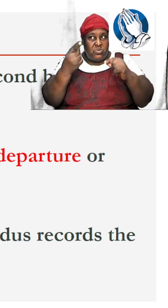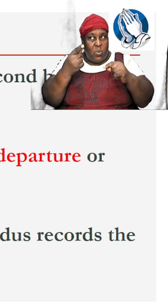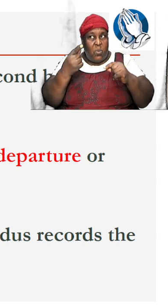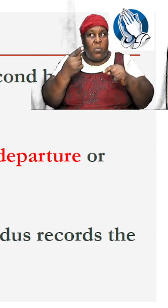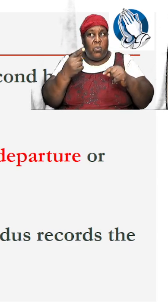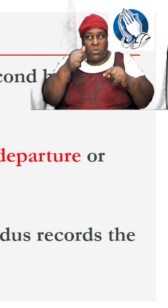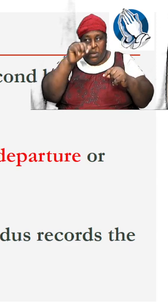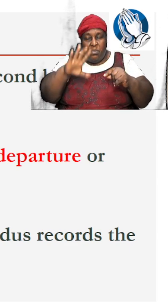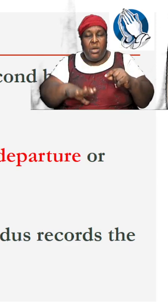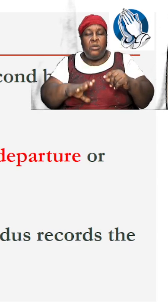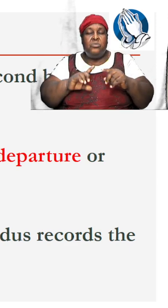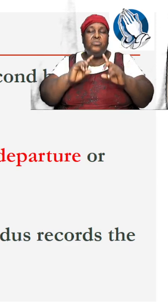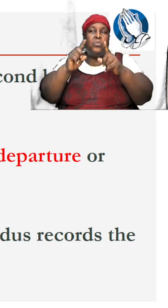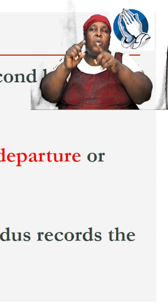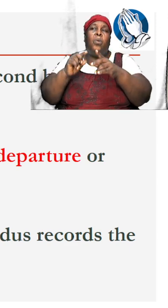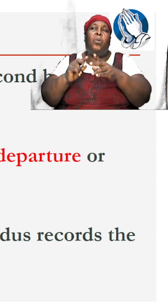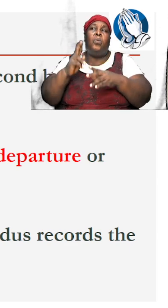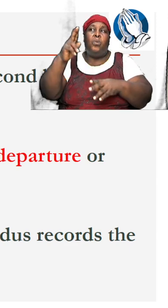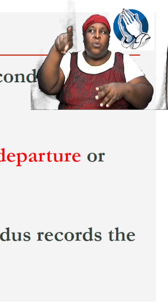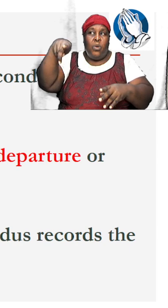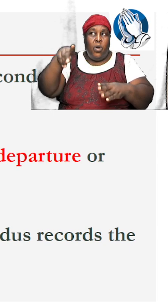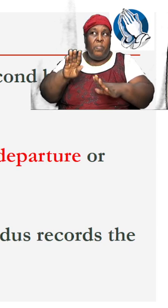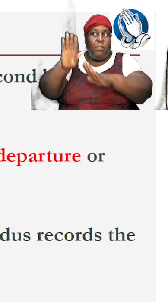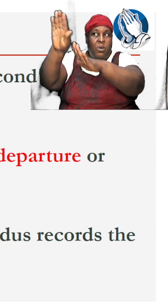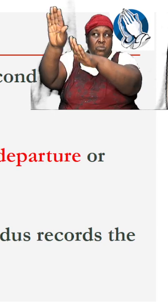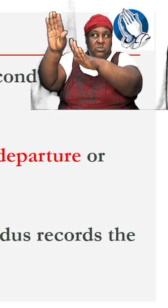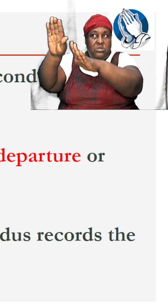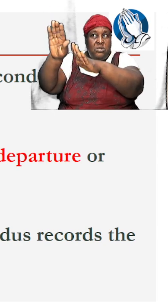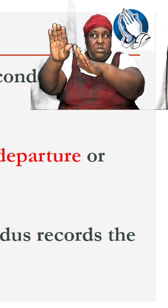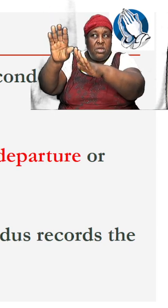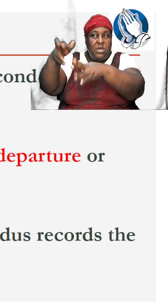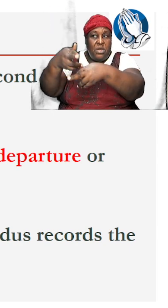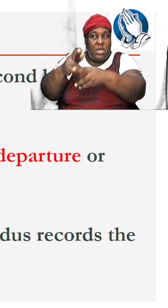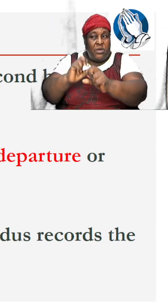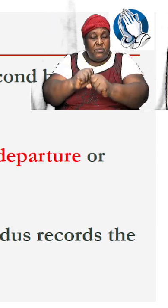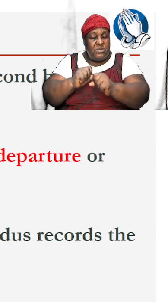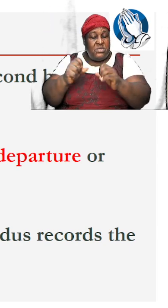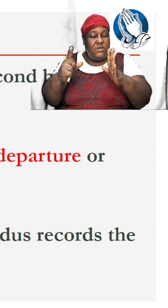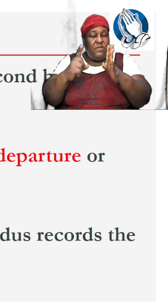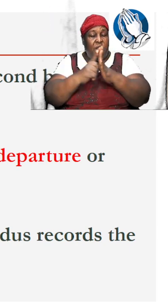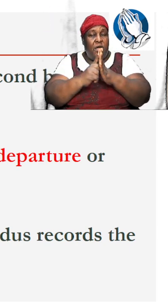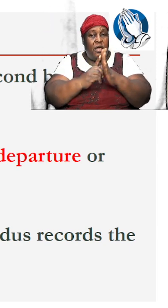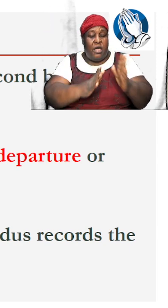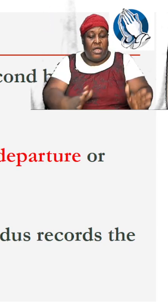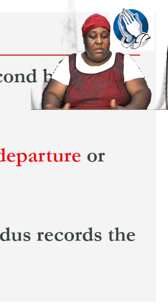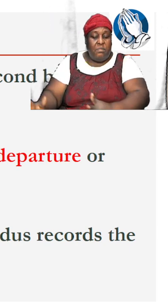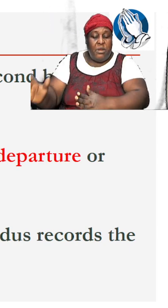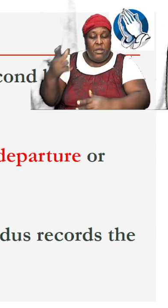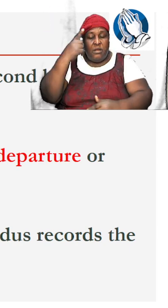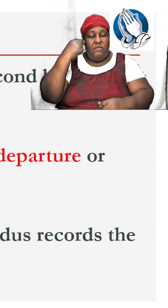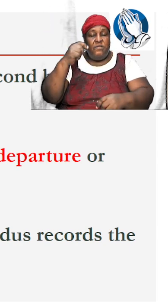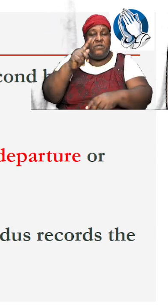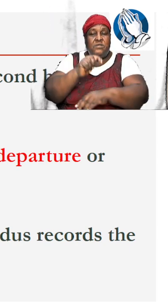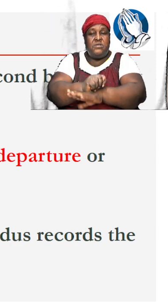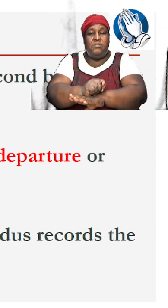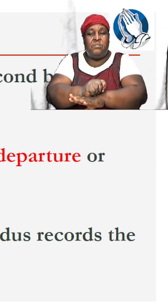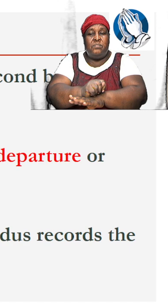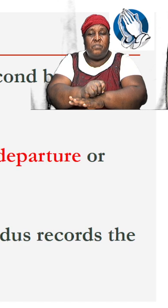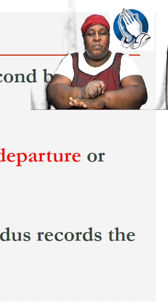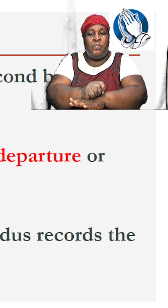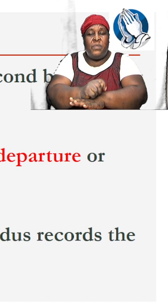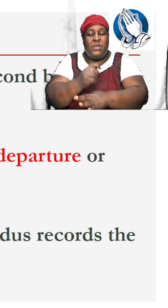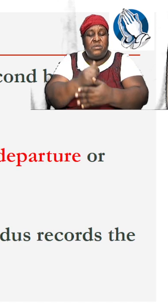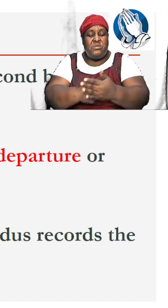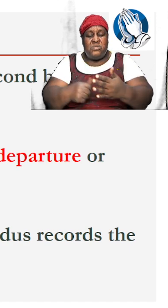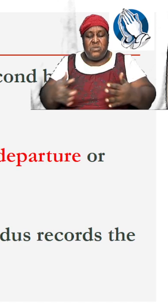law. Praise God. Moses got the law, and he got all the plan for the tabernacle. But something